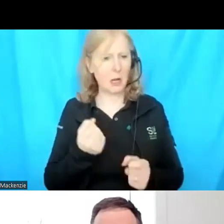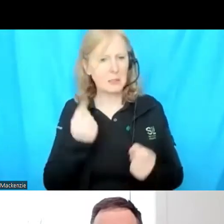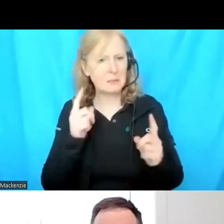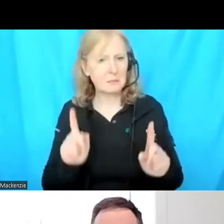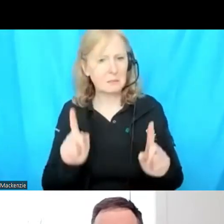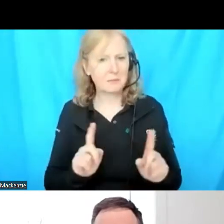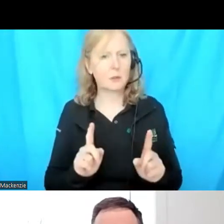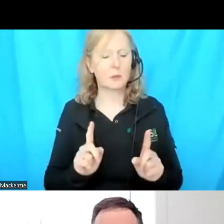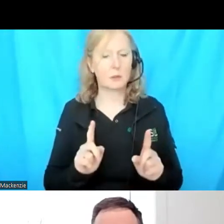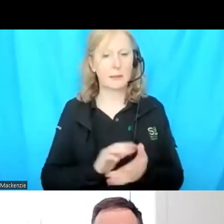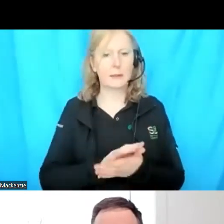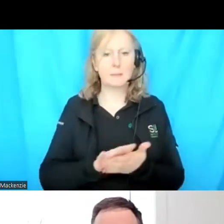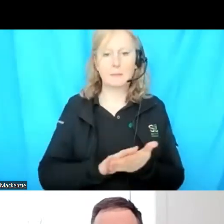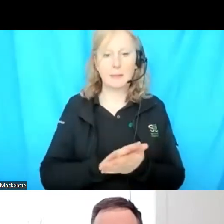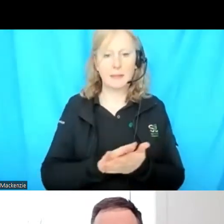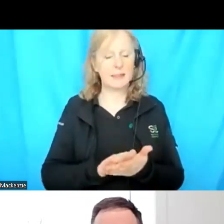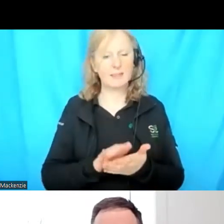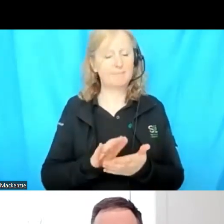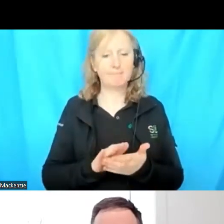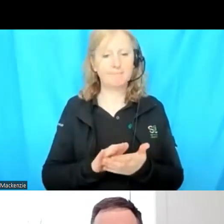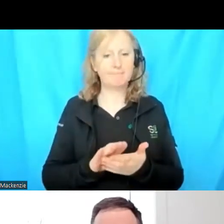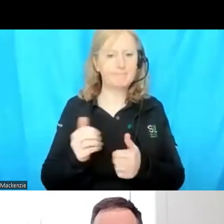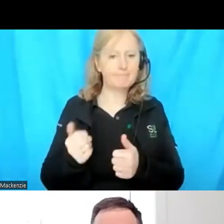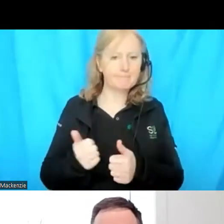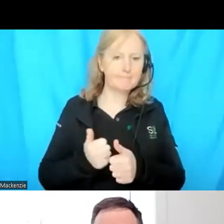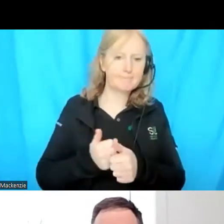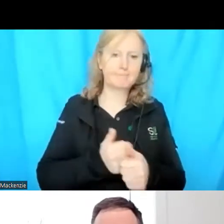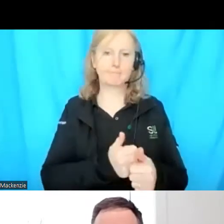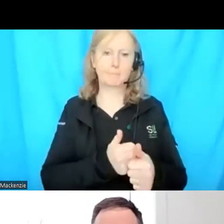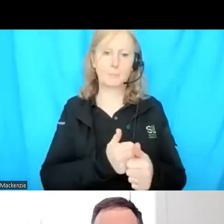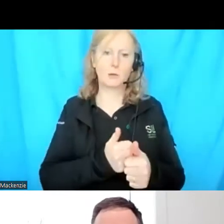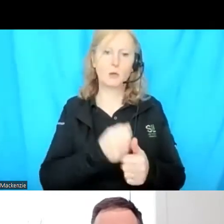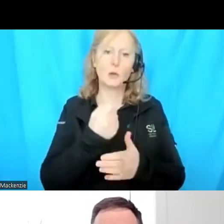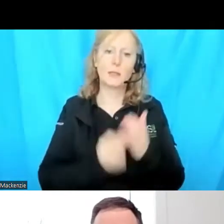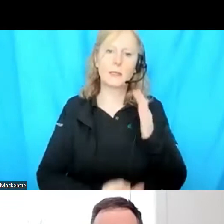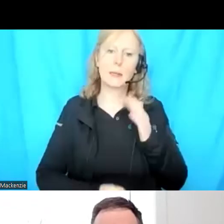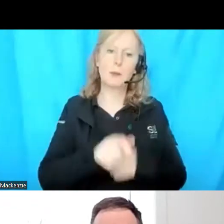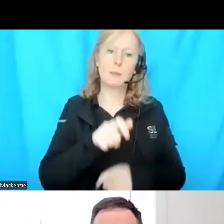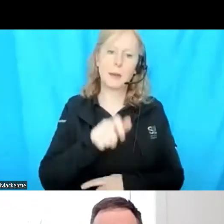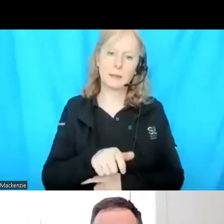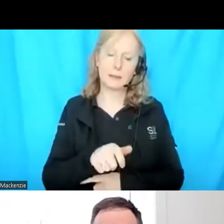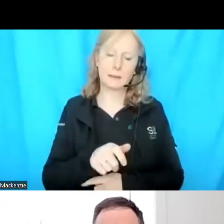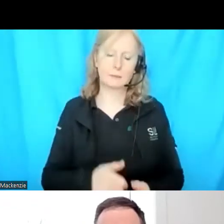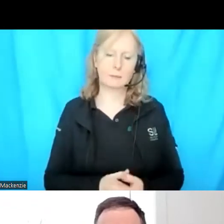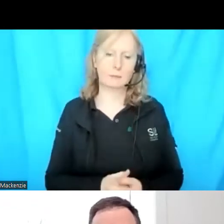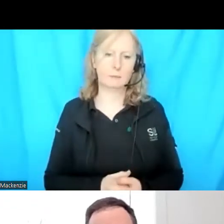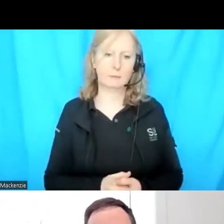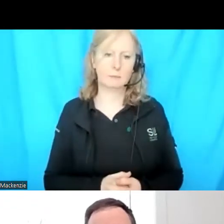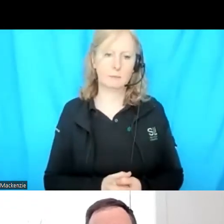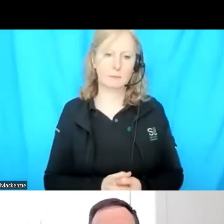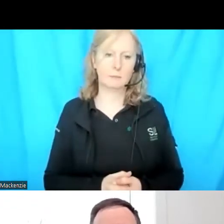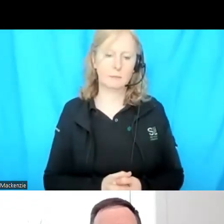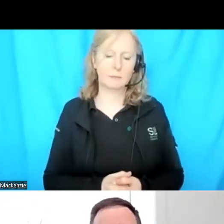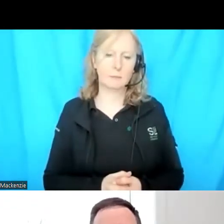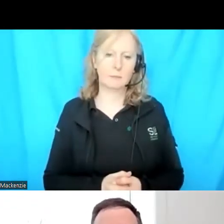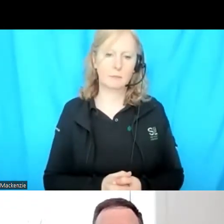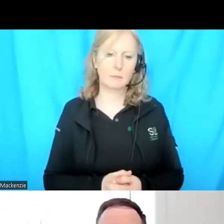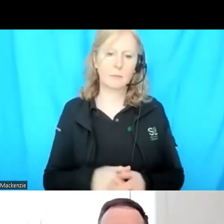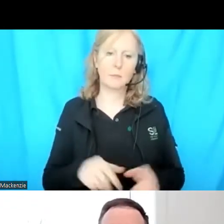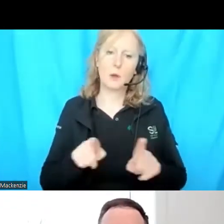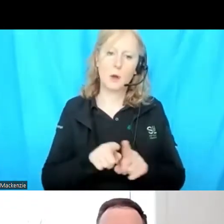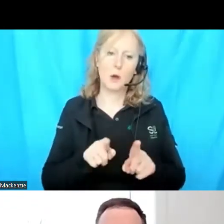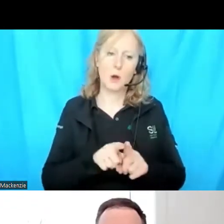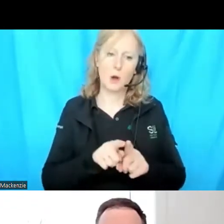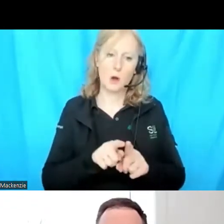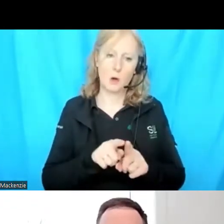they weren't able to provide the support that that disabled passenger needed. But we also know that one of the key outcomes in the